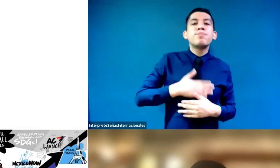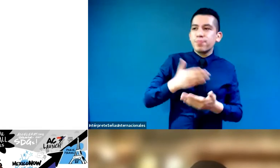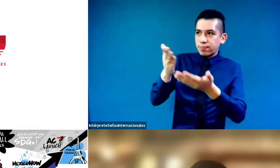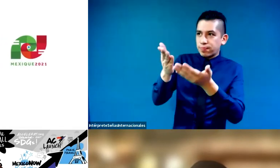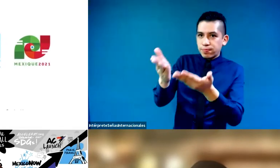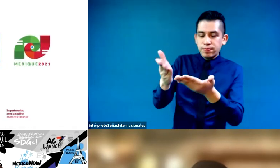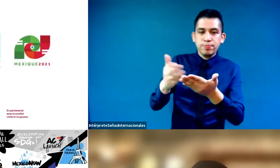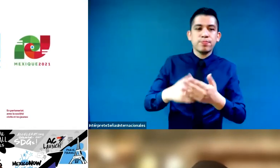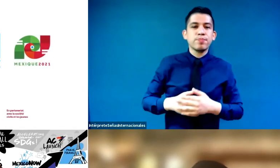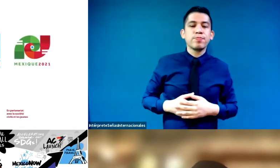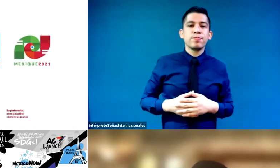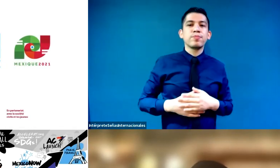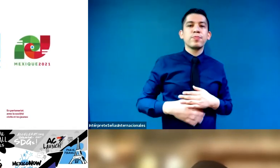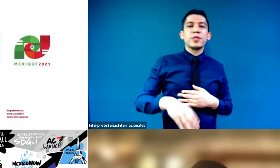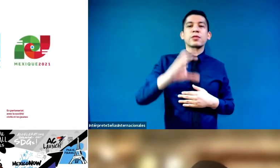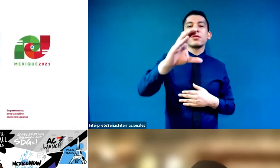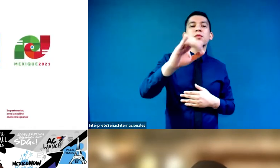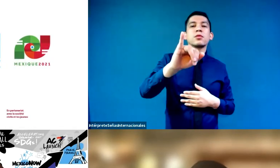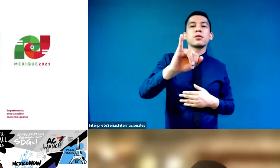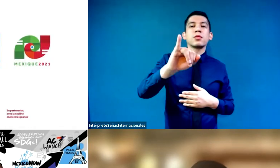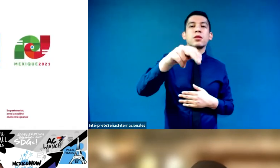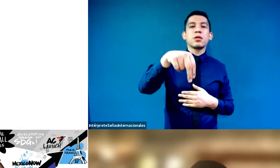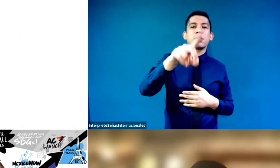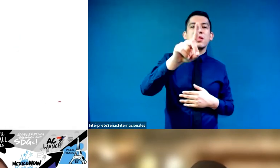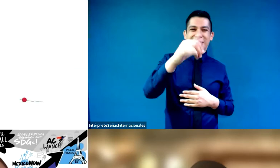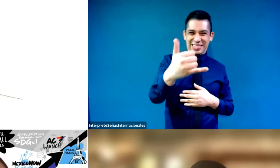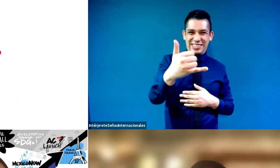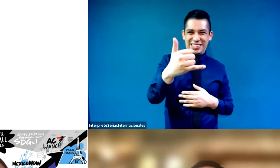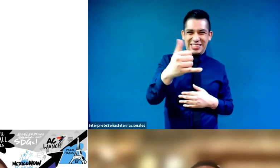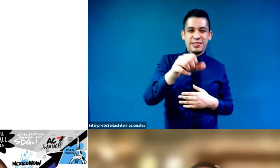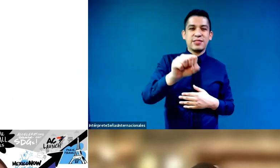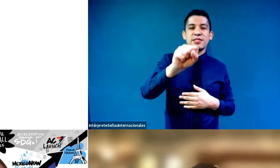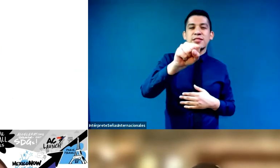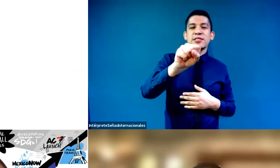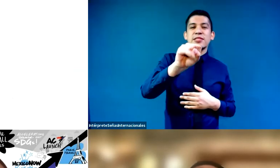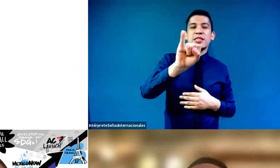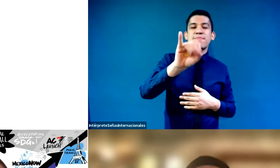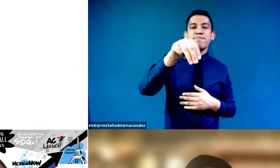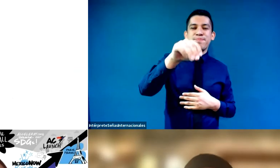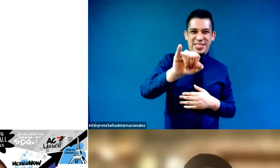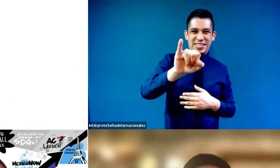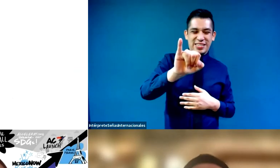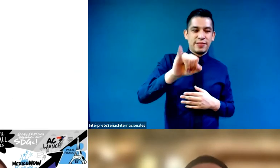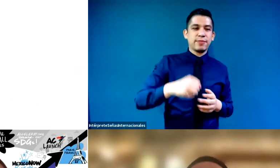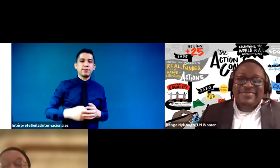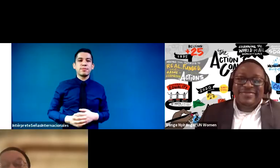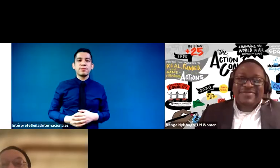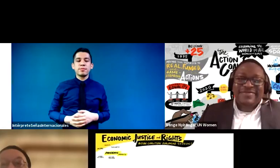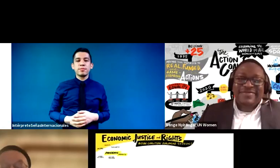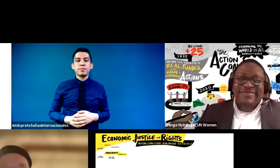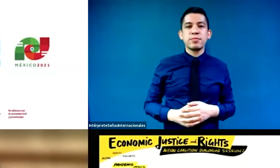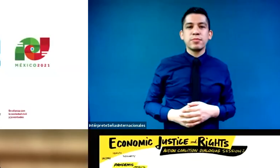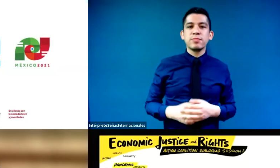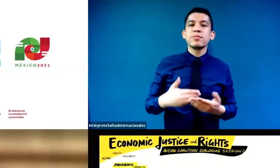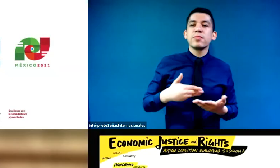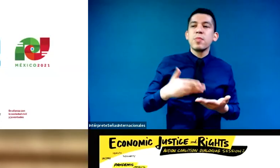your video to take the floor. The mic is yours. Thank you so much. Thank you very much, Venge. It is an